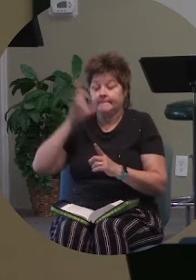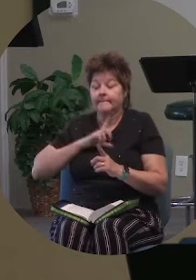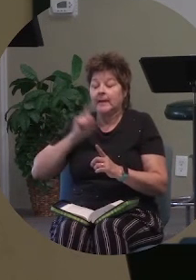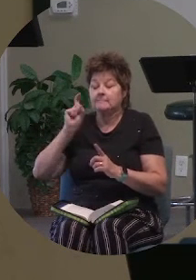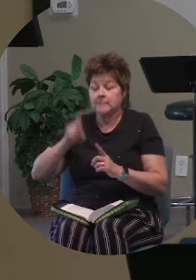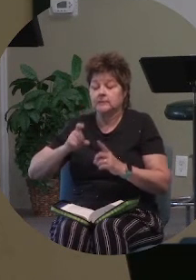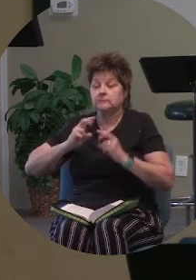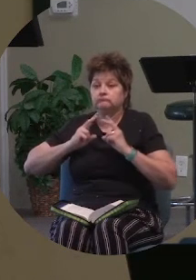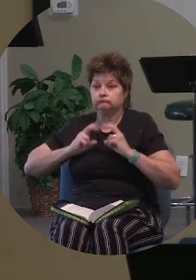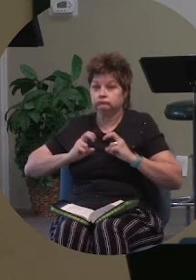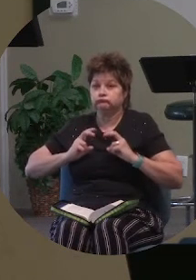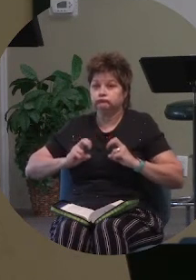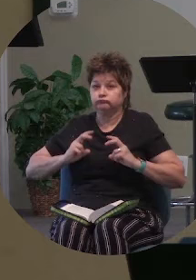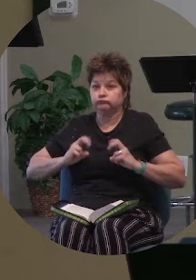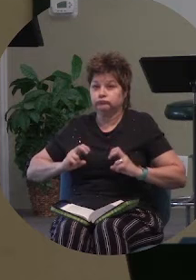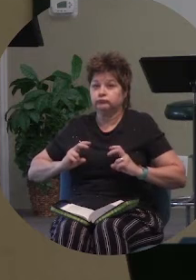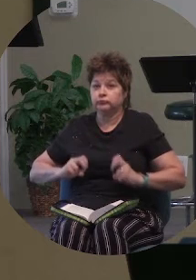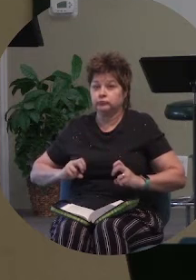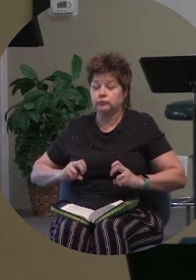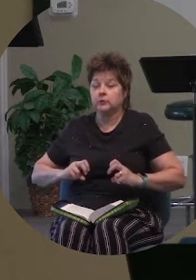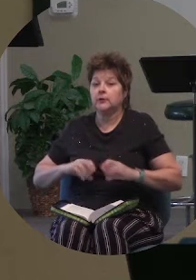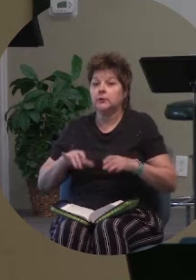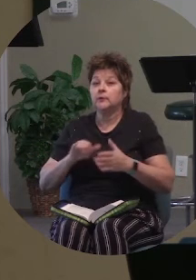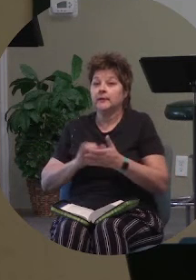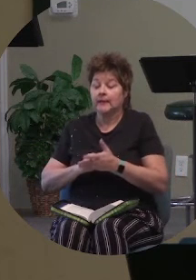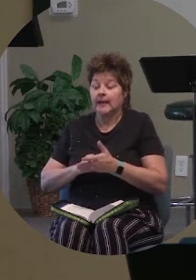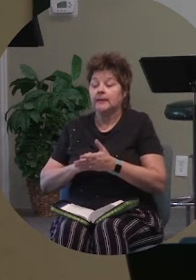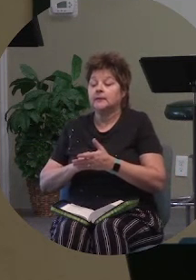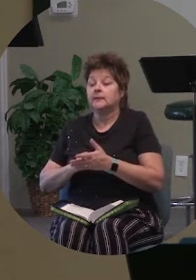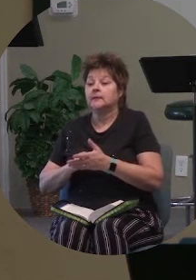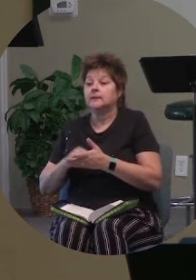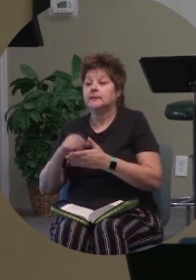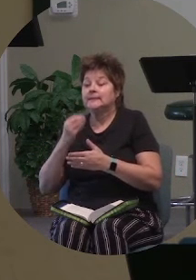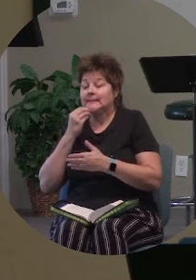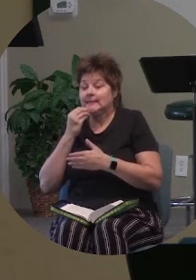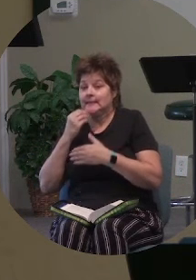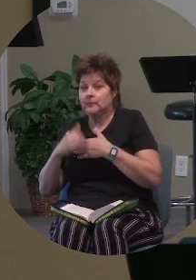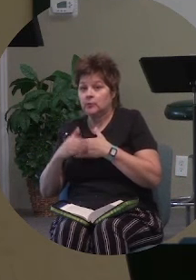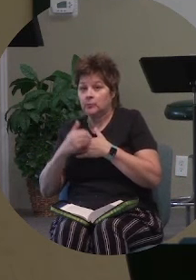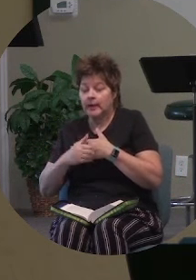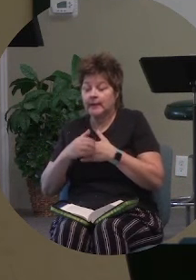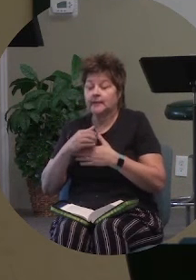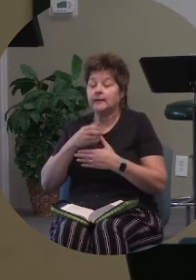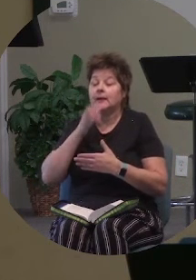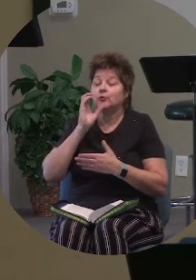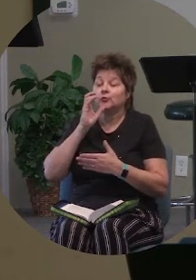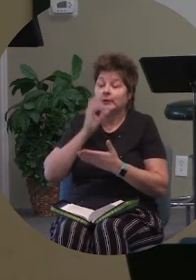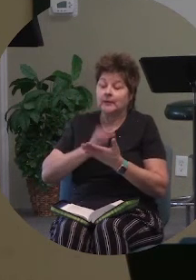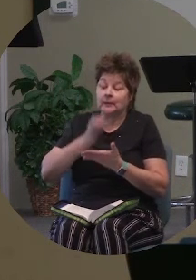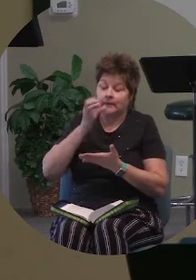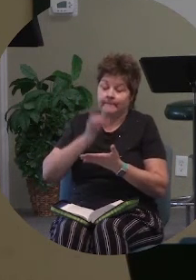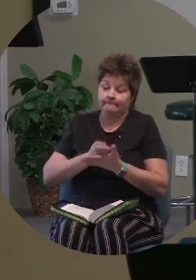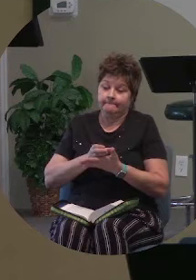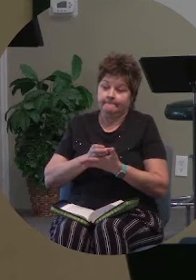himself, and in doing so, he is to eat the bread and drink the cup.